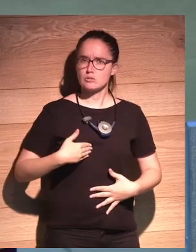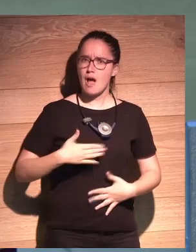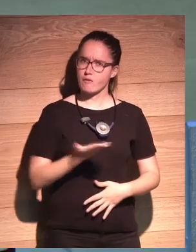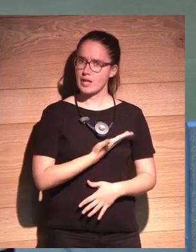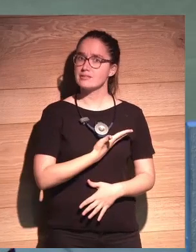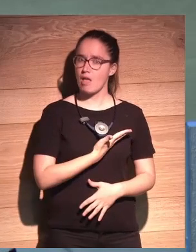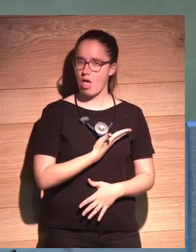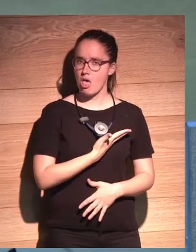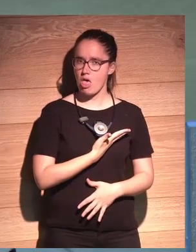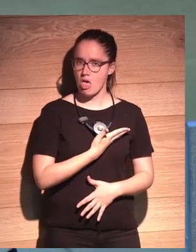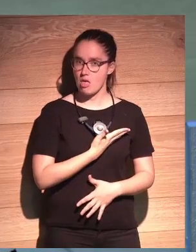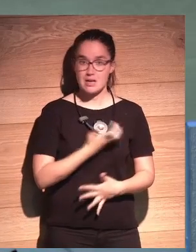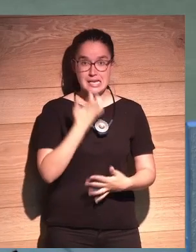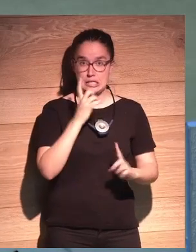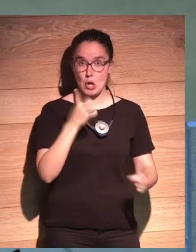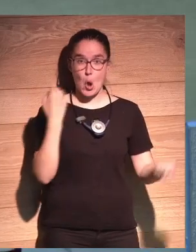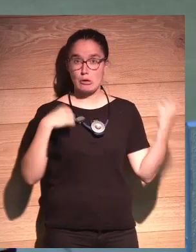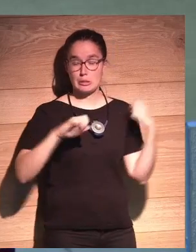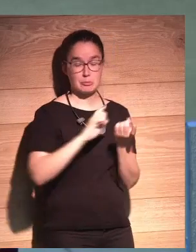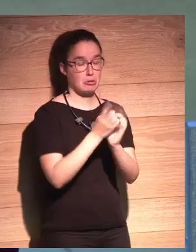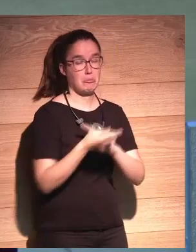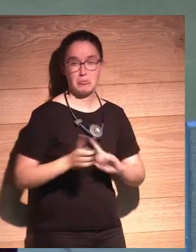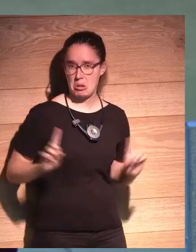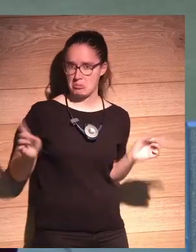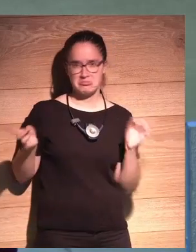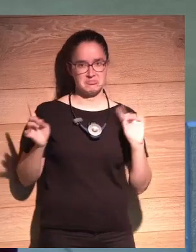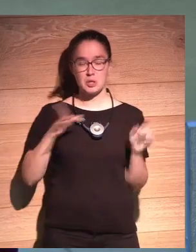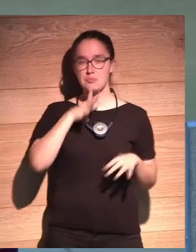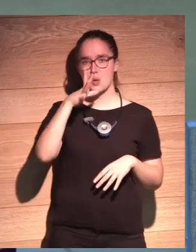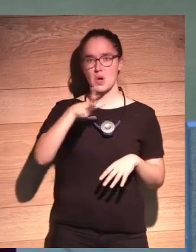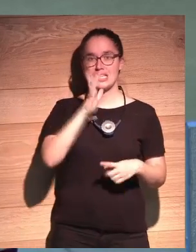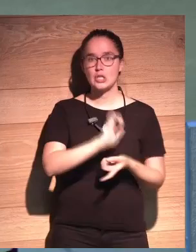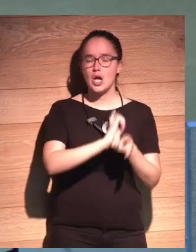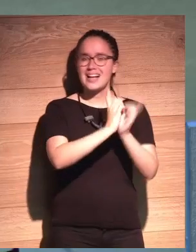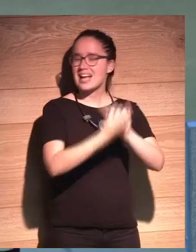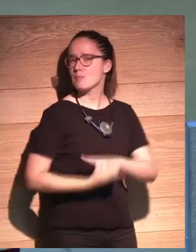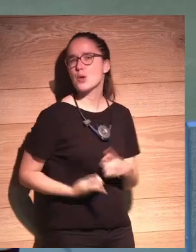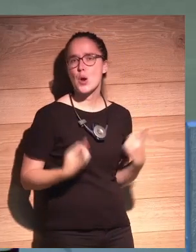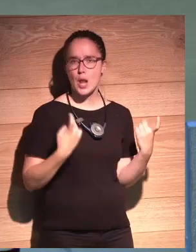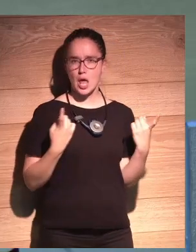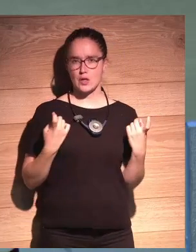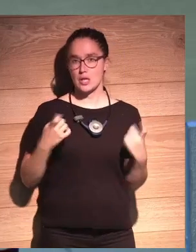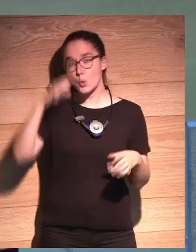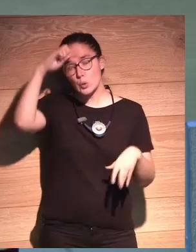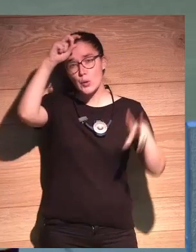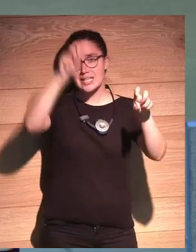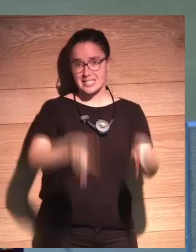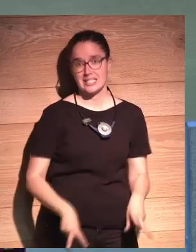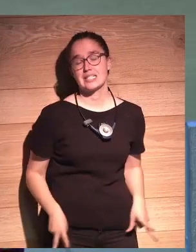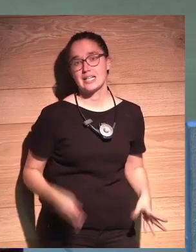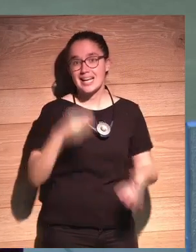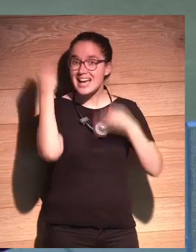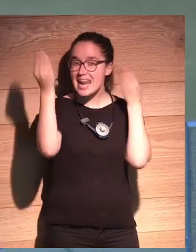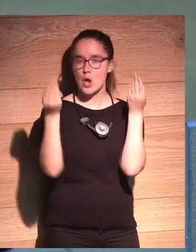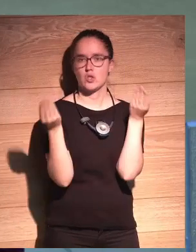in reality that has also an emotional impact. Without this impact, we don't really